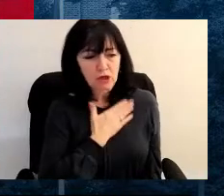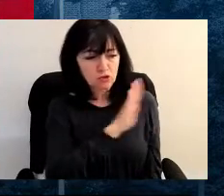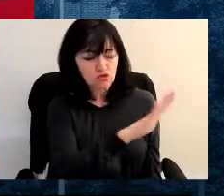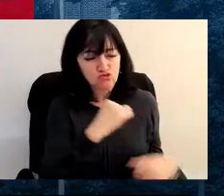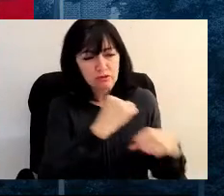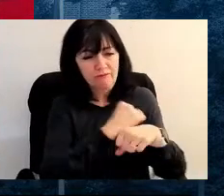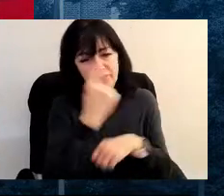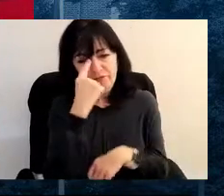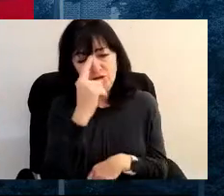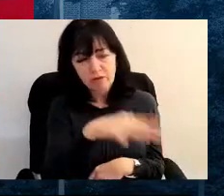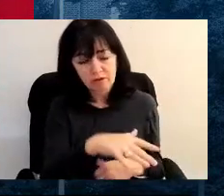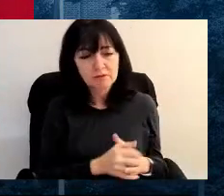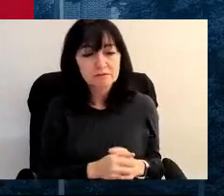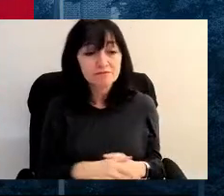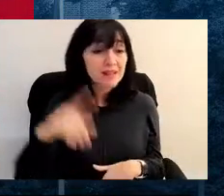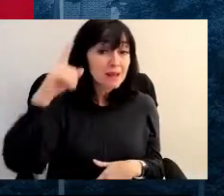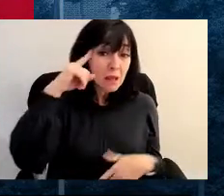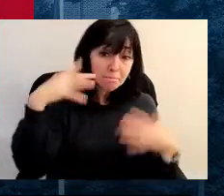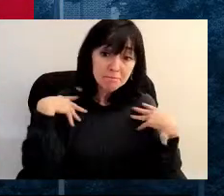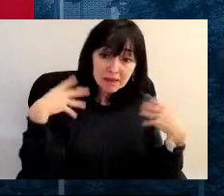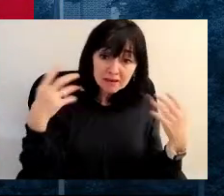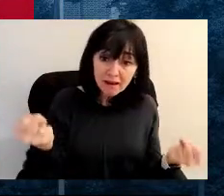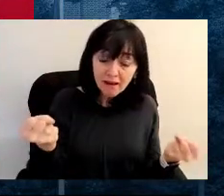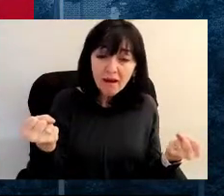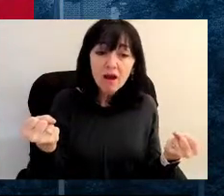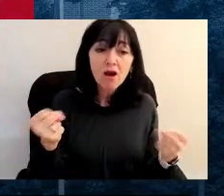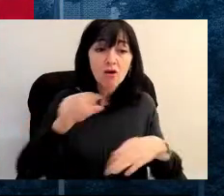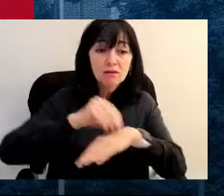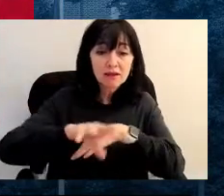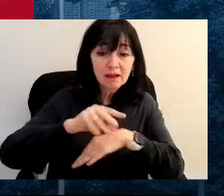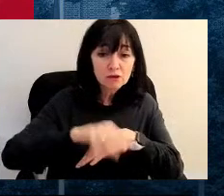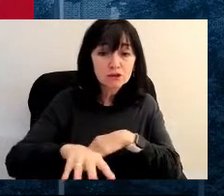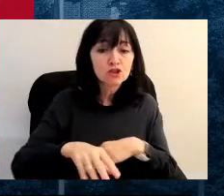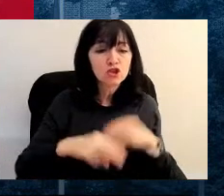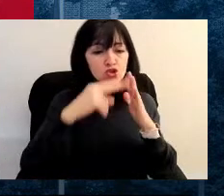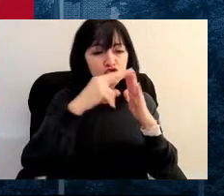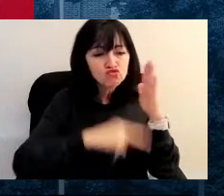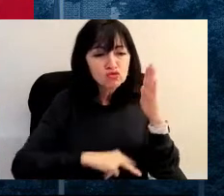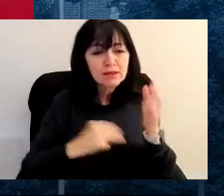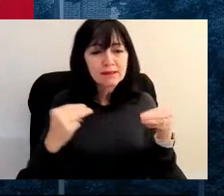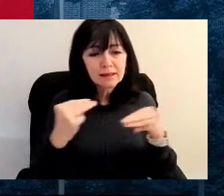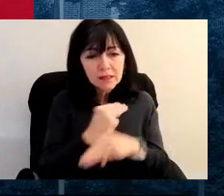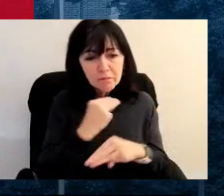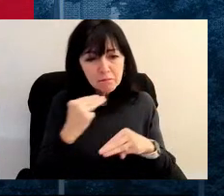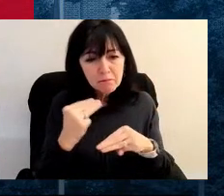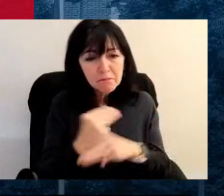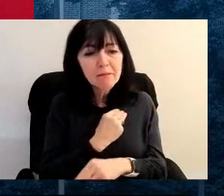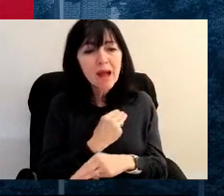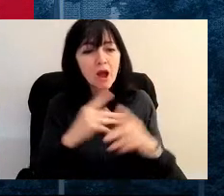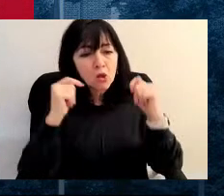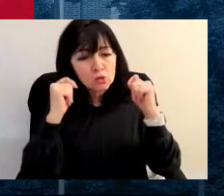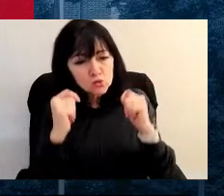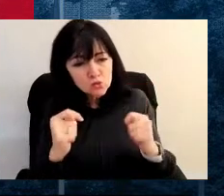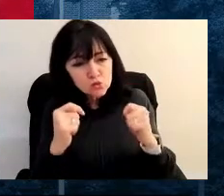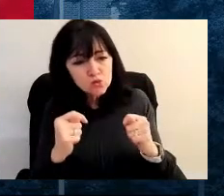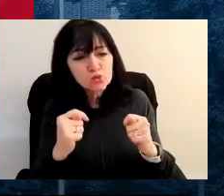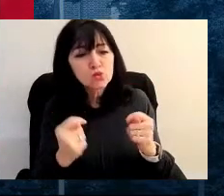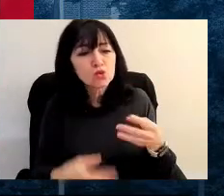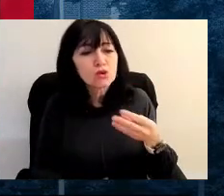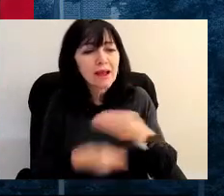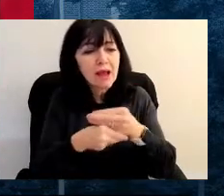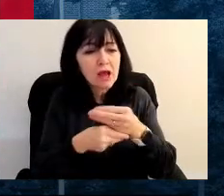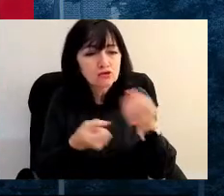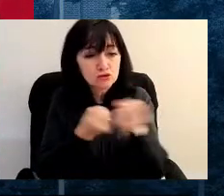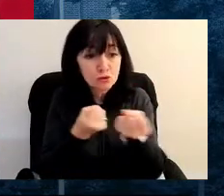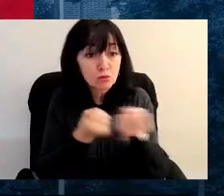Mental health supporters, reading and math specialists, whatever those individual schools and districts determine they need. Last year, I did a little